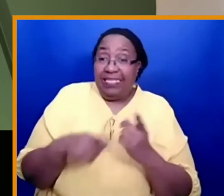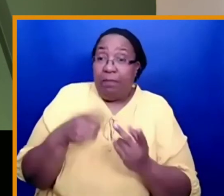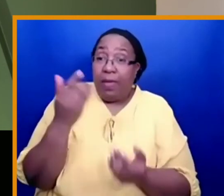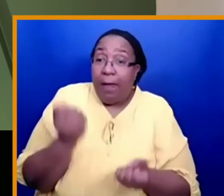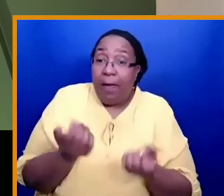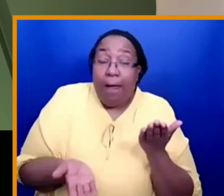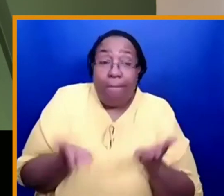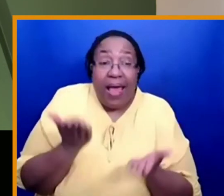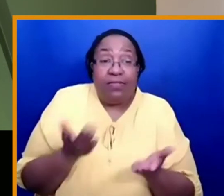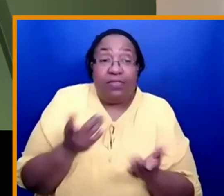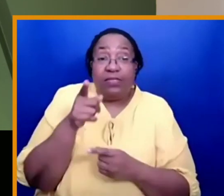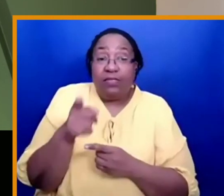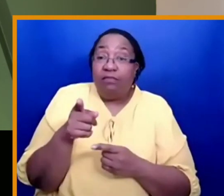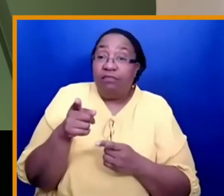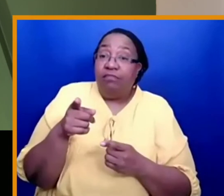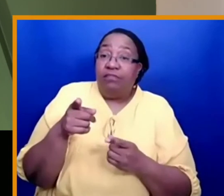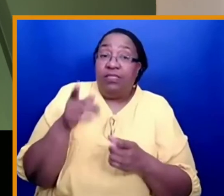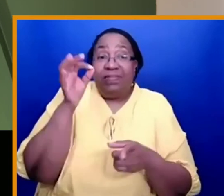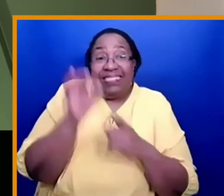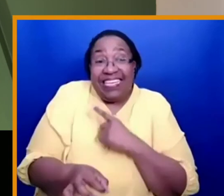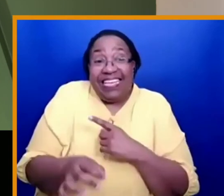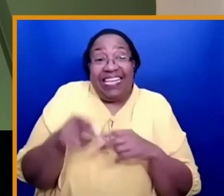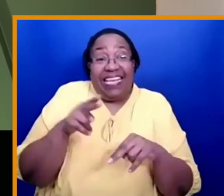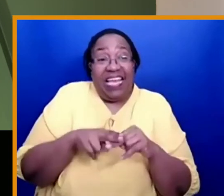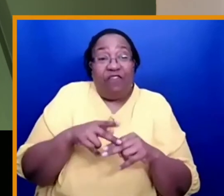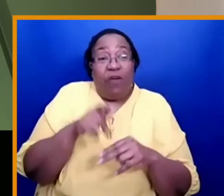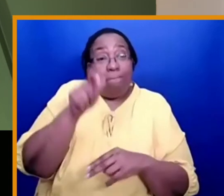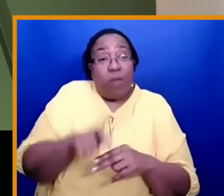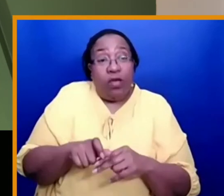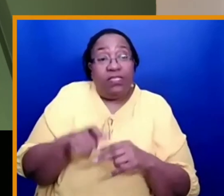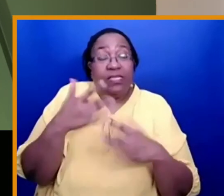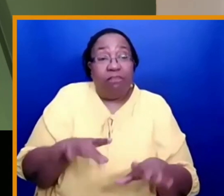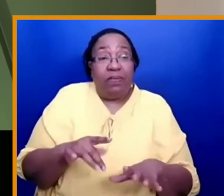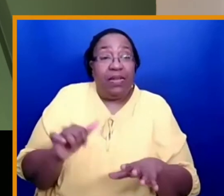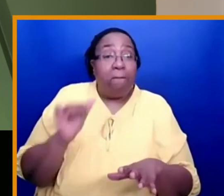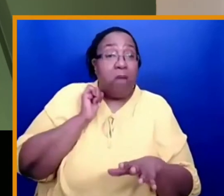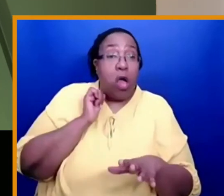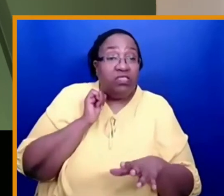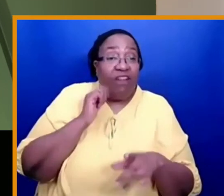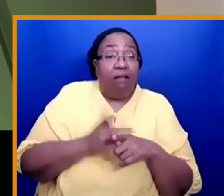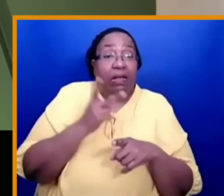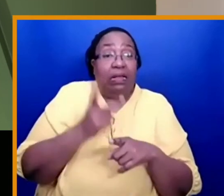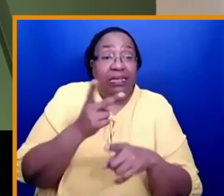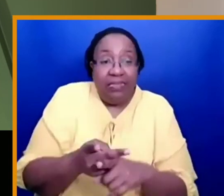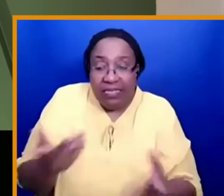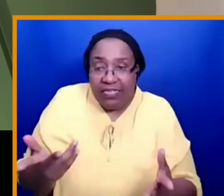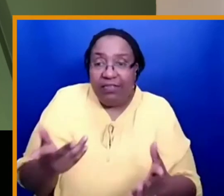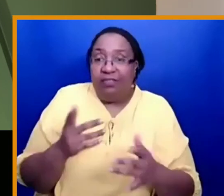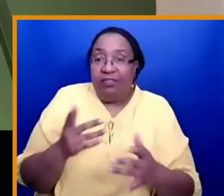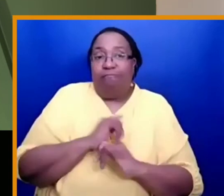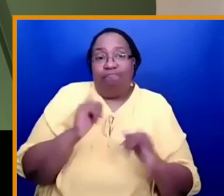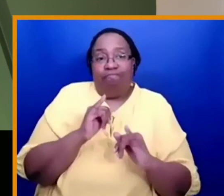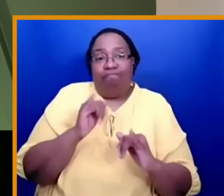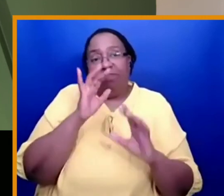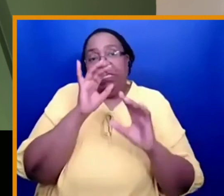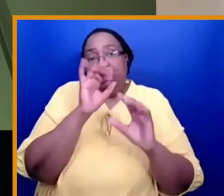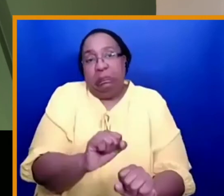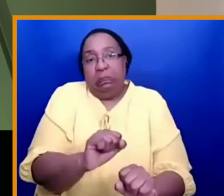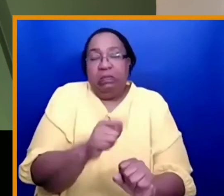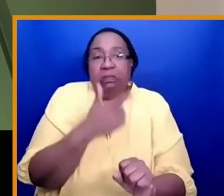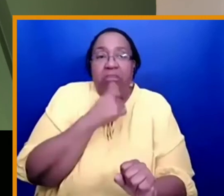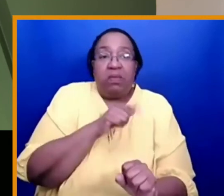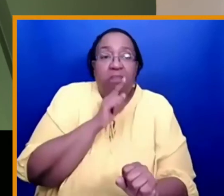murders, where the non-disclosure of criminal record information to the school led to the employment of Ian Huntley, that led to the